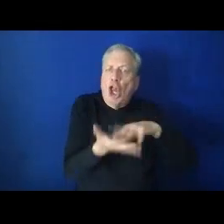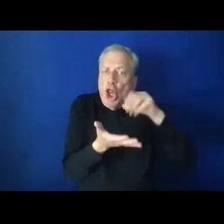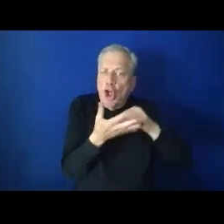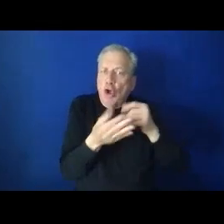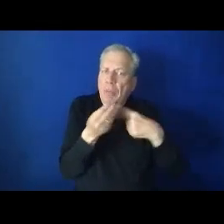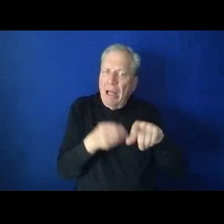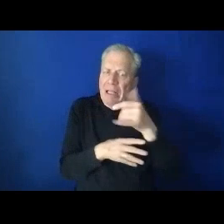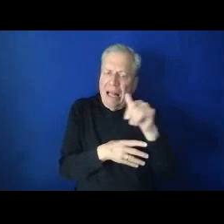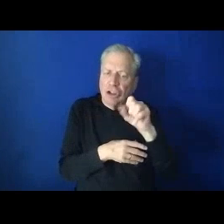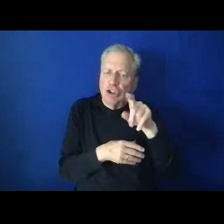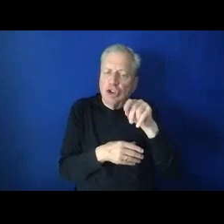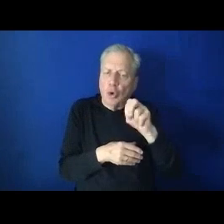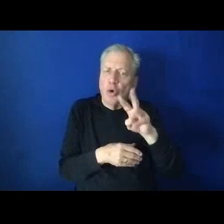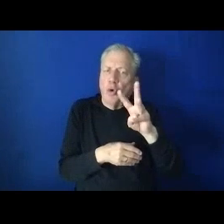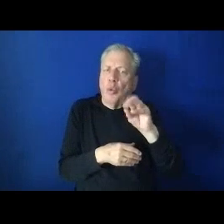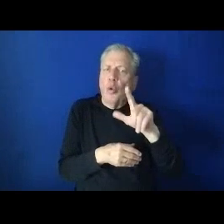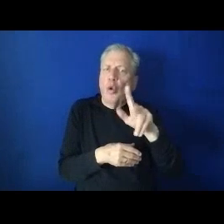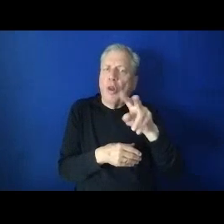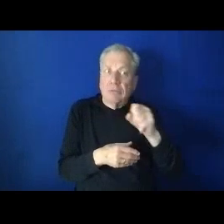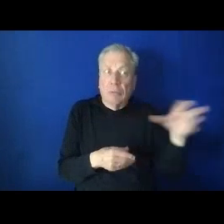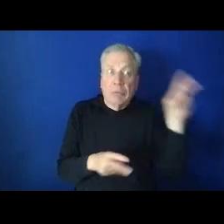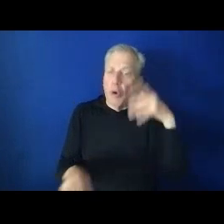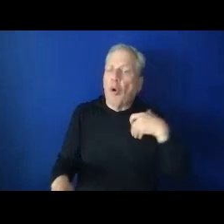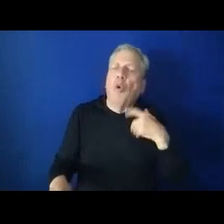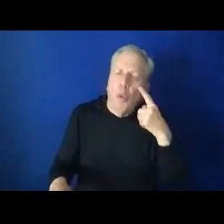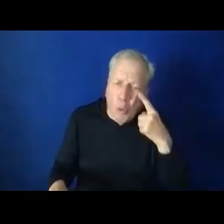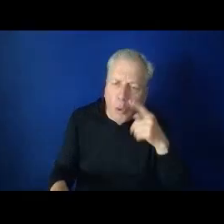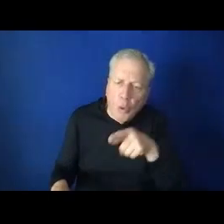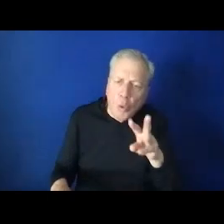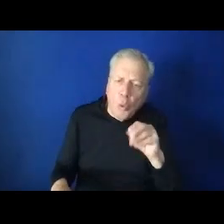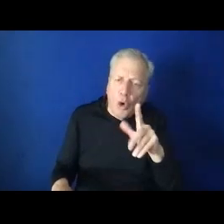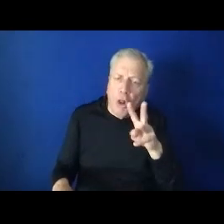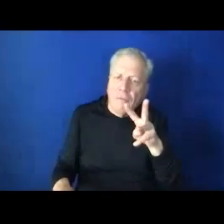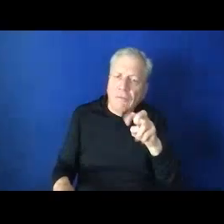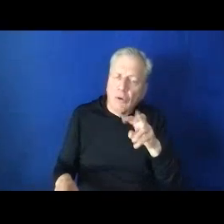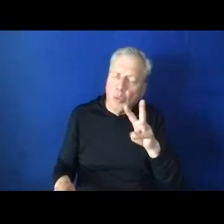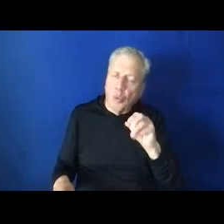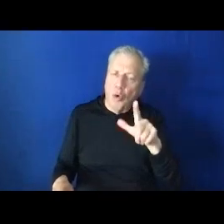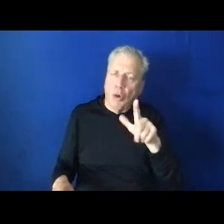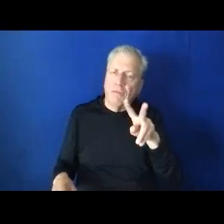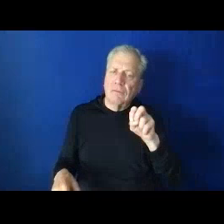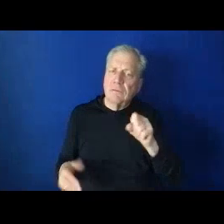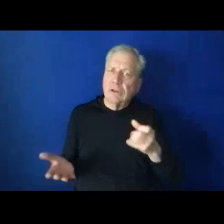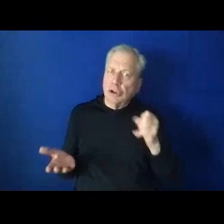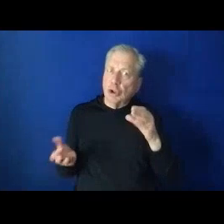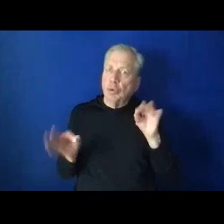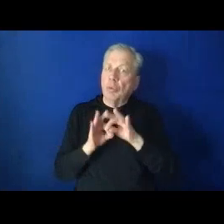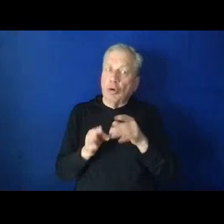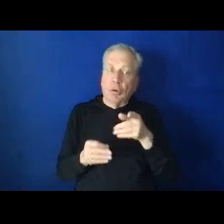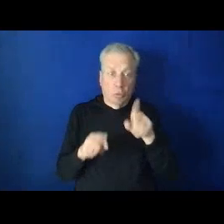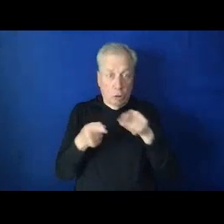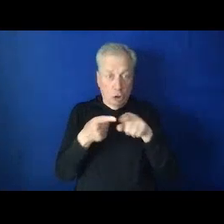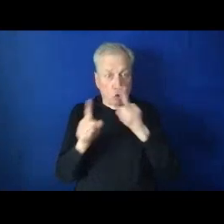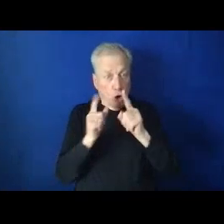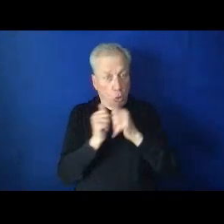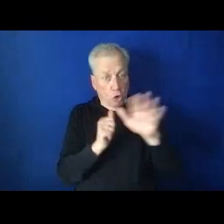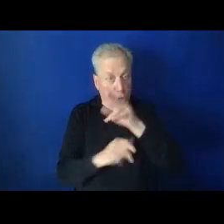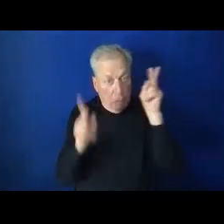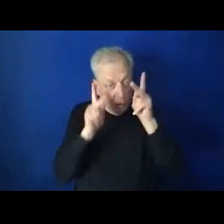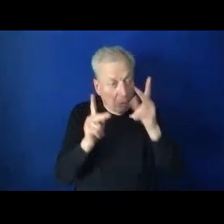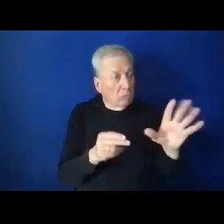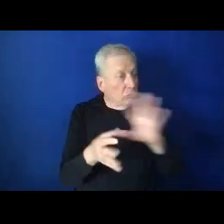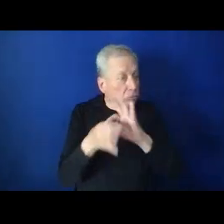and actually want to see wolves. And so this might be a good talking point for your folks in terms of letting them know the type of research that we work on and why